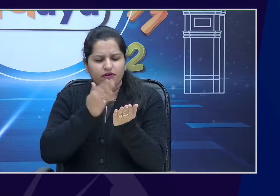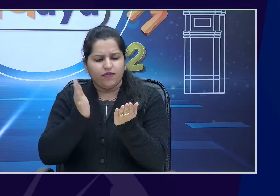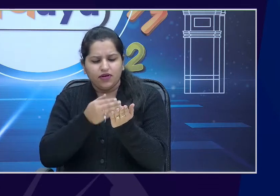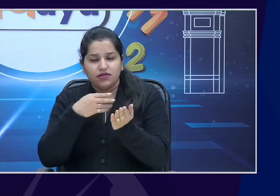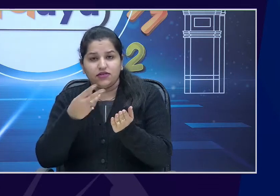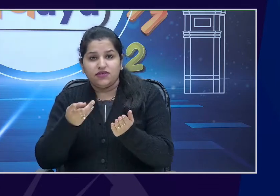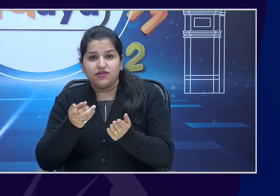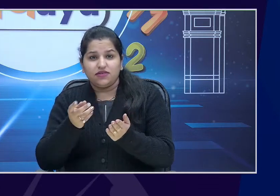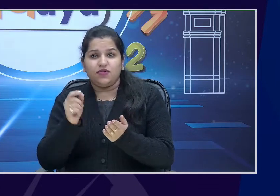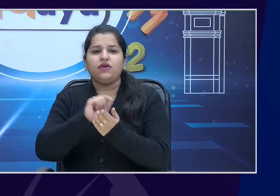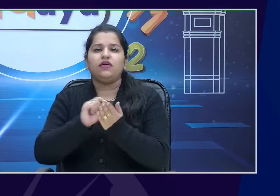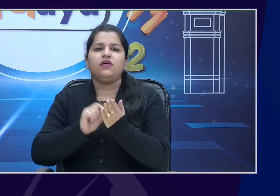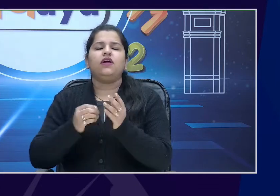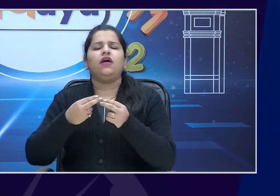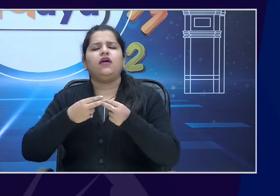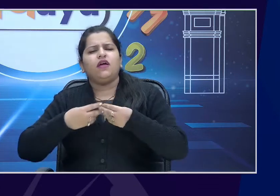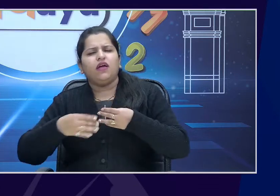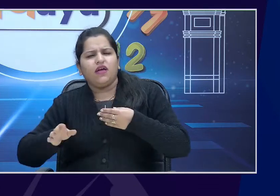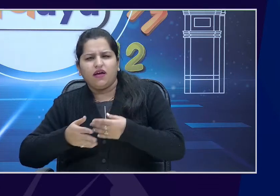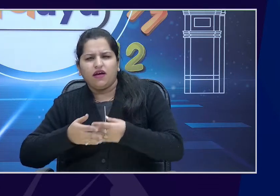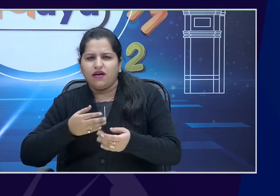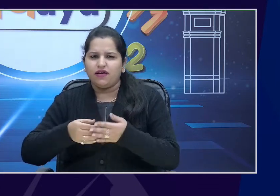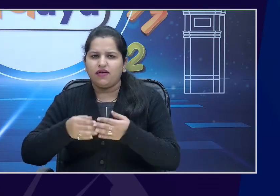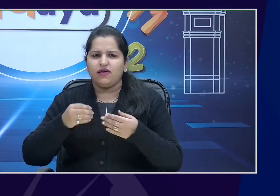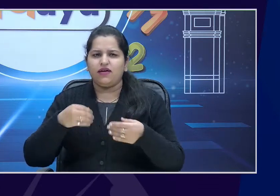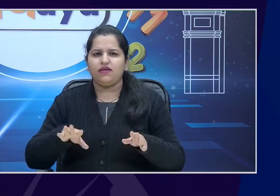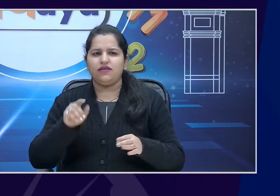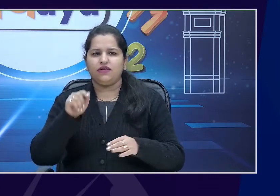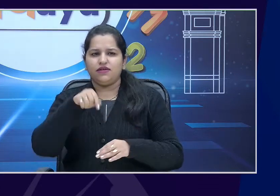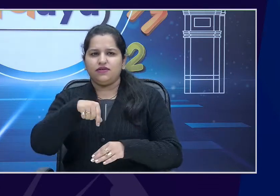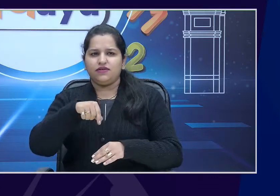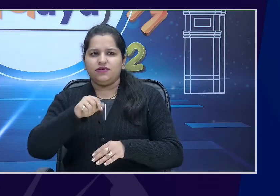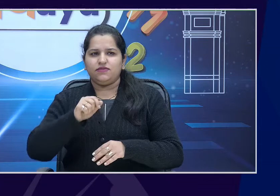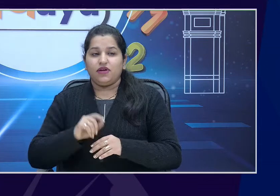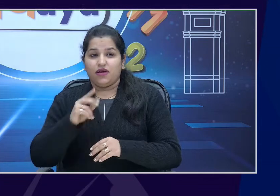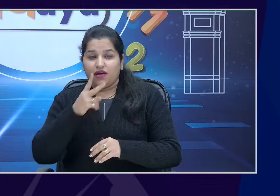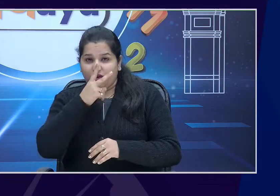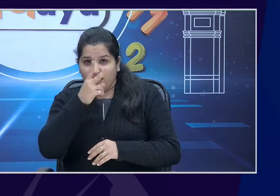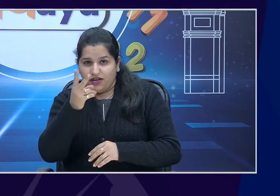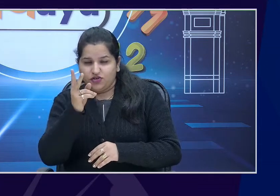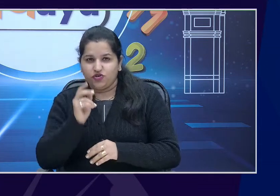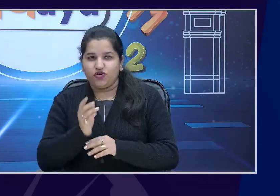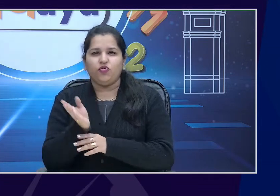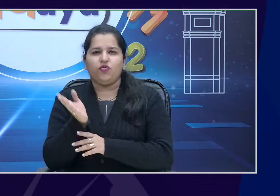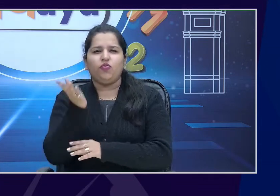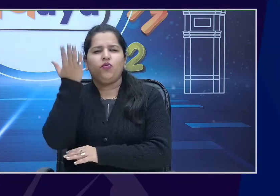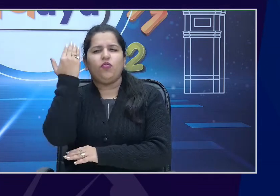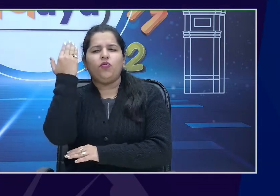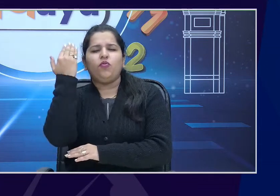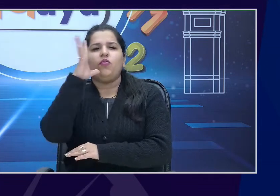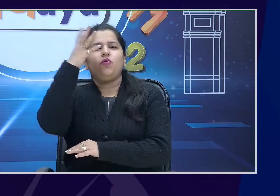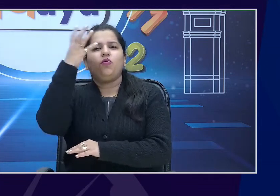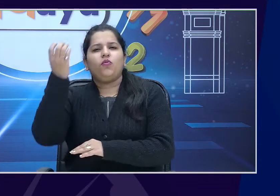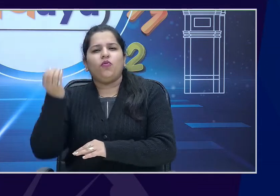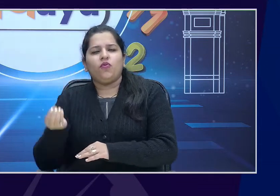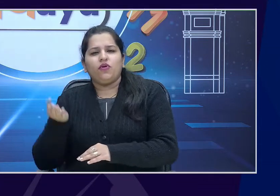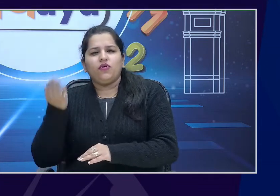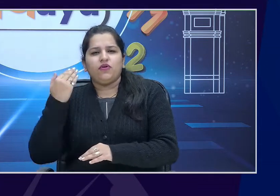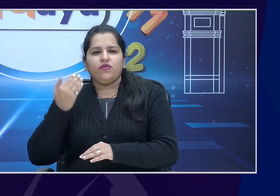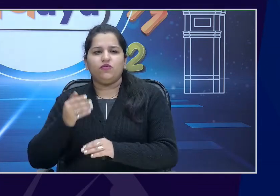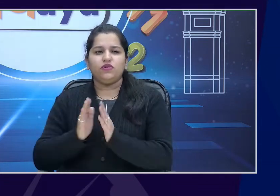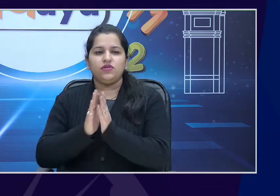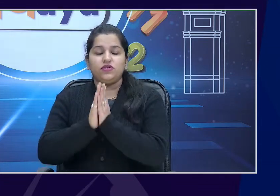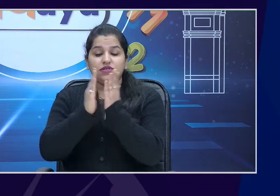and we can write anything. Then there are another diary which I will show you, an old diary. Okay, now this is an